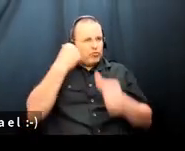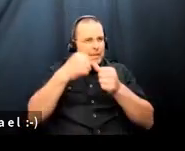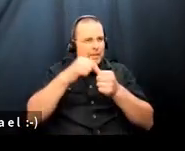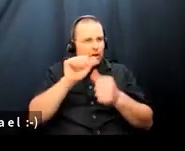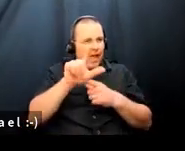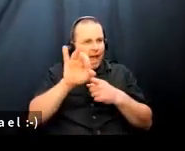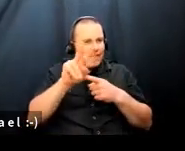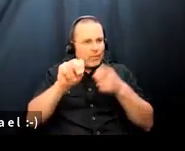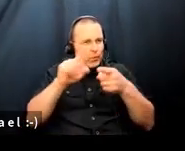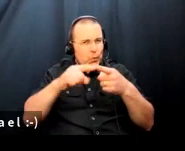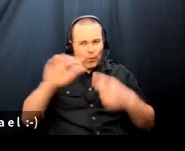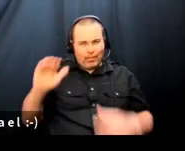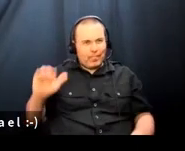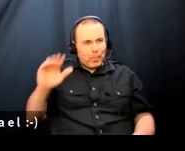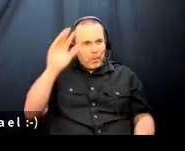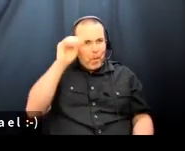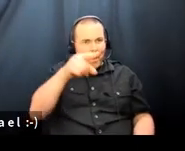boy.